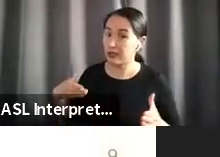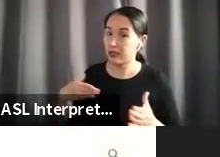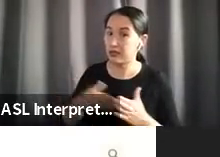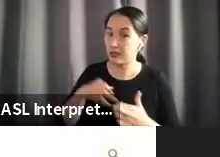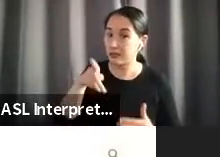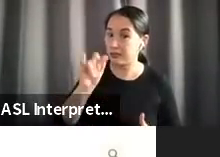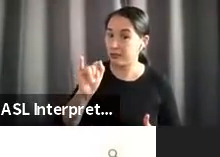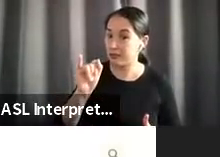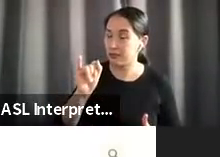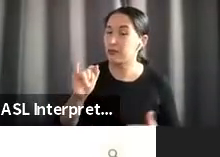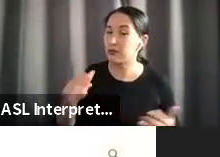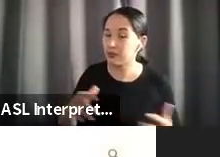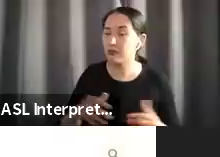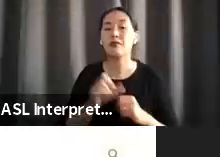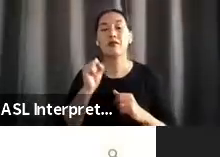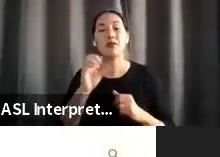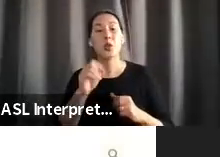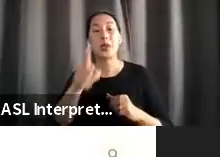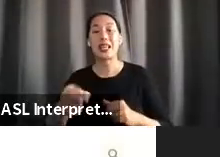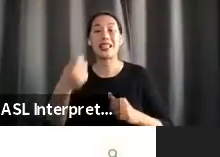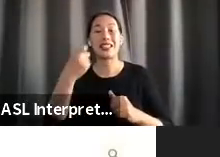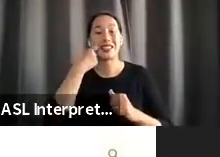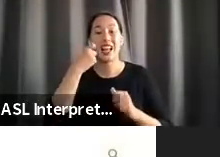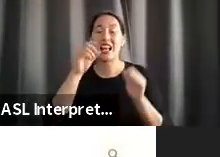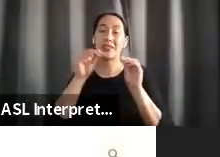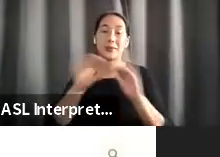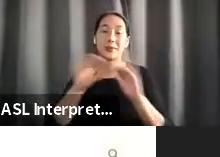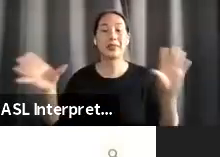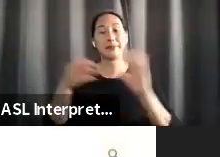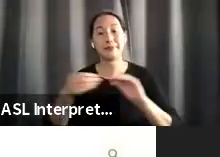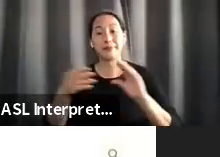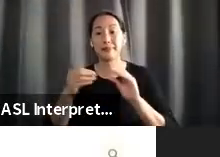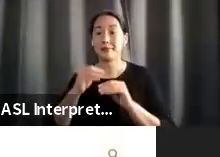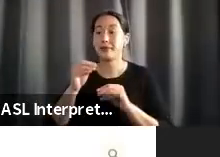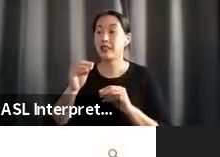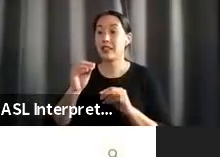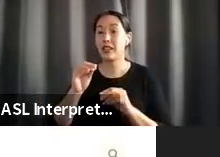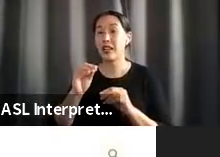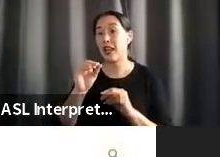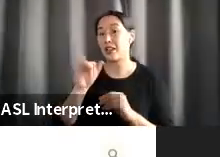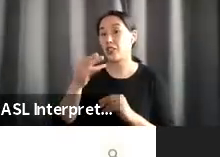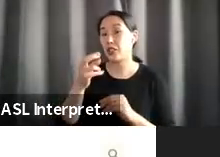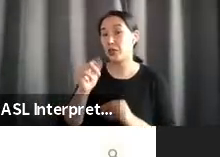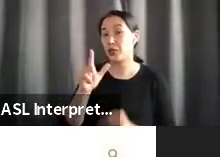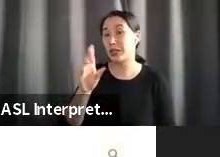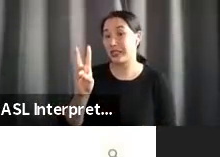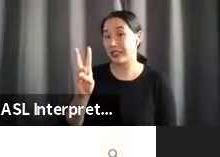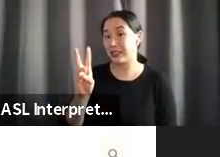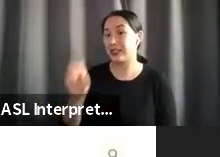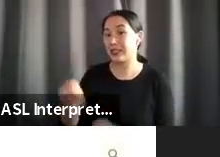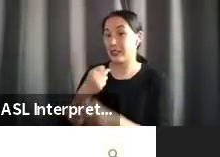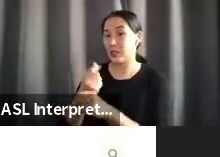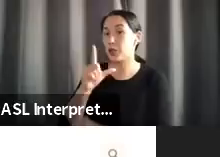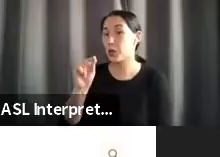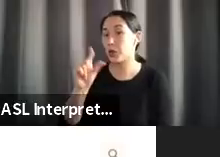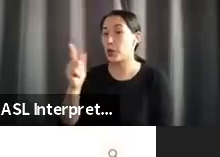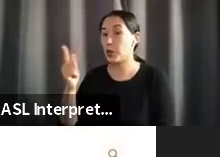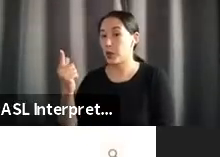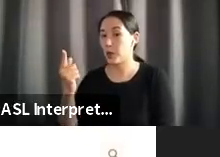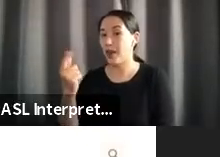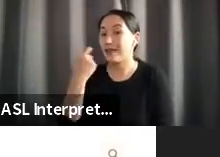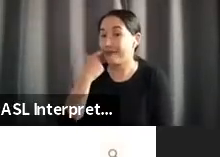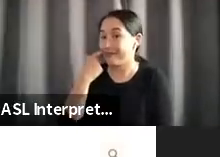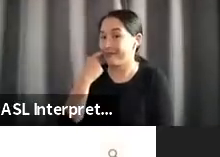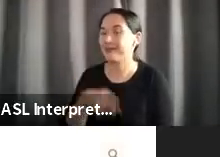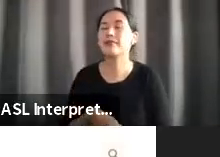So he puts out this statement in January 26, 2021. Okay. And one of the things that he's